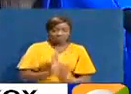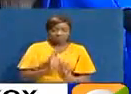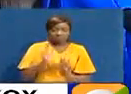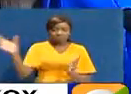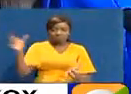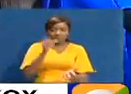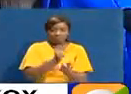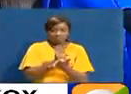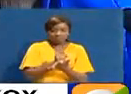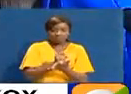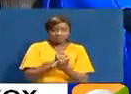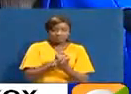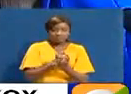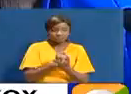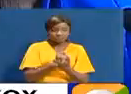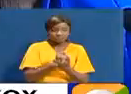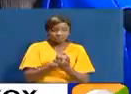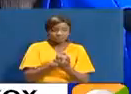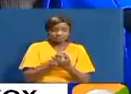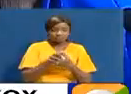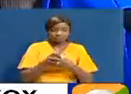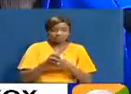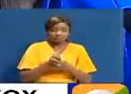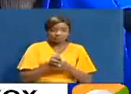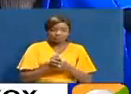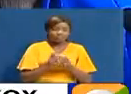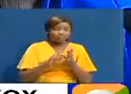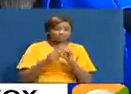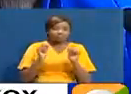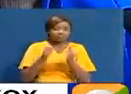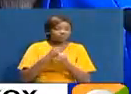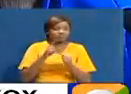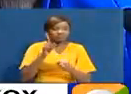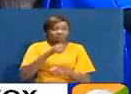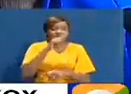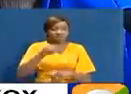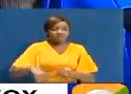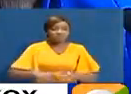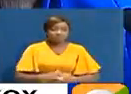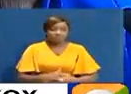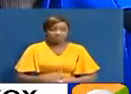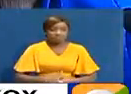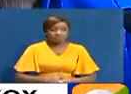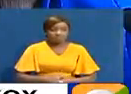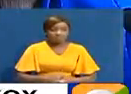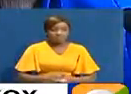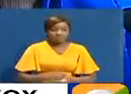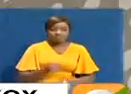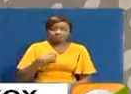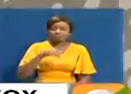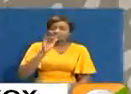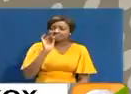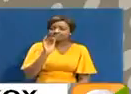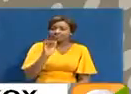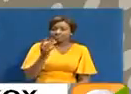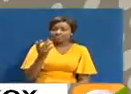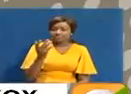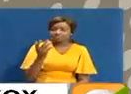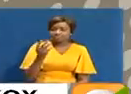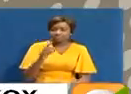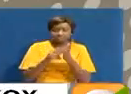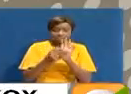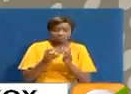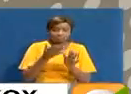of posts like the ambassadors. And it cannot be undone in any other. What will be interesting then is to wait